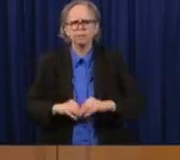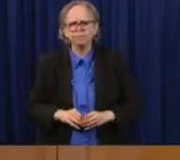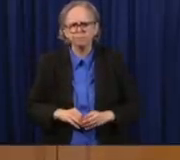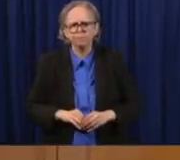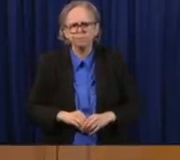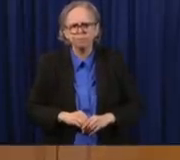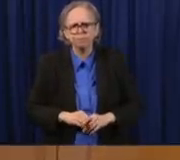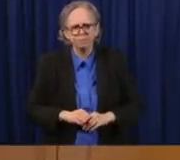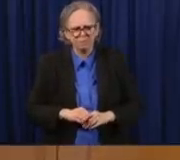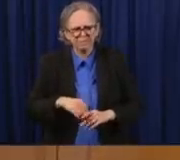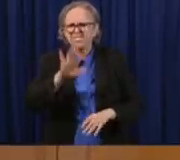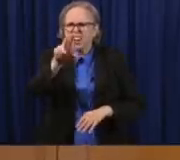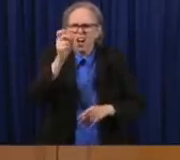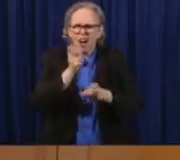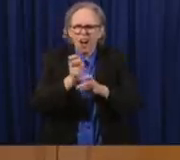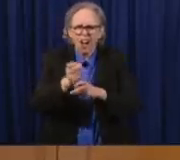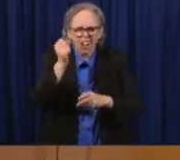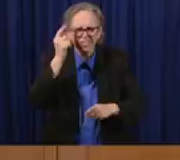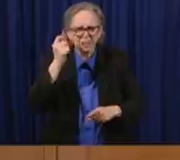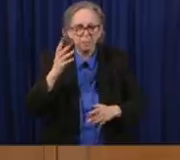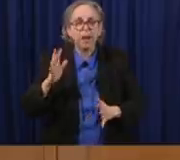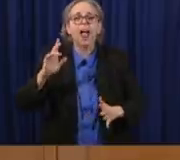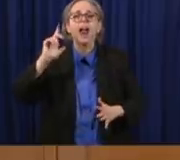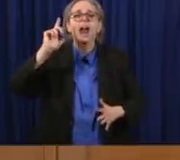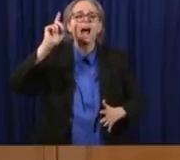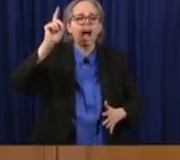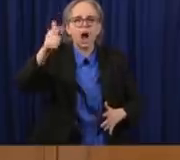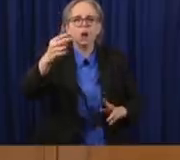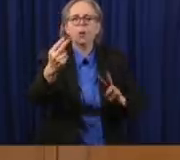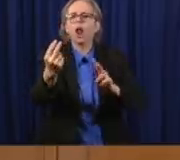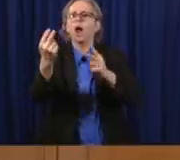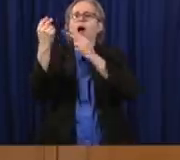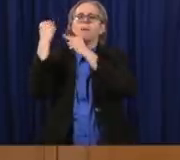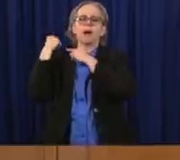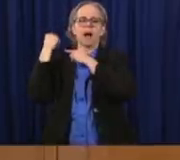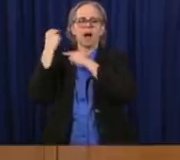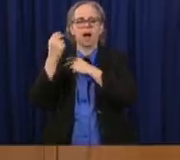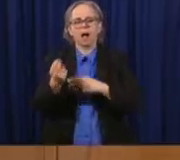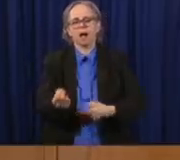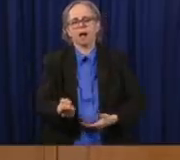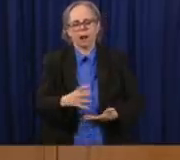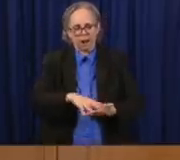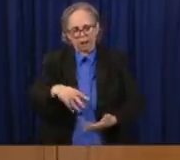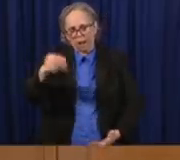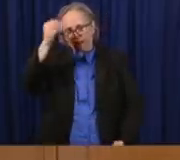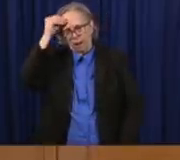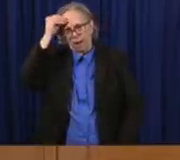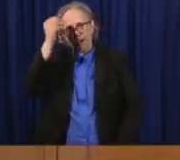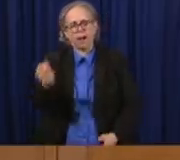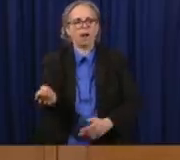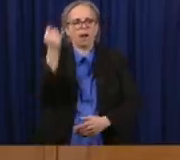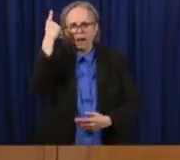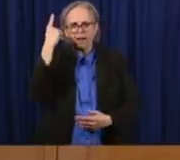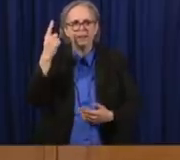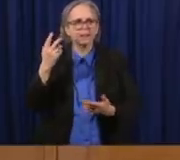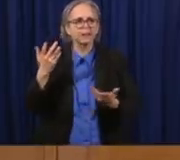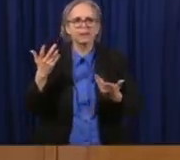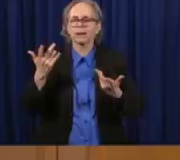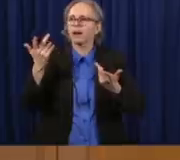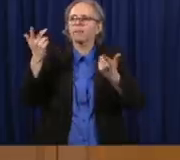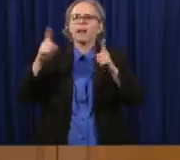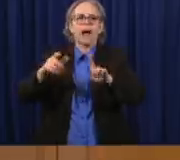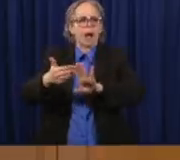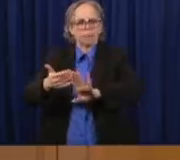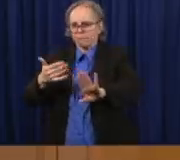to understand, but we will go back and we will learn a lot more about the history that was before we even had testing, about cases.